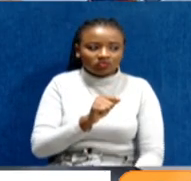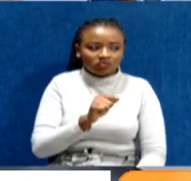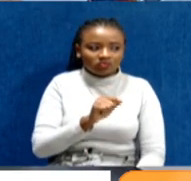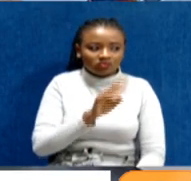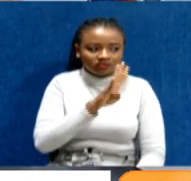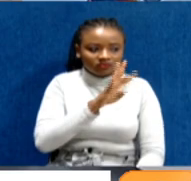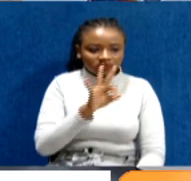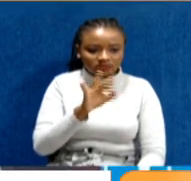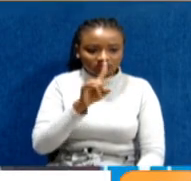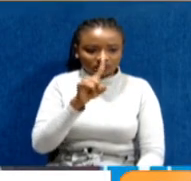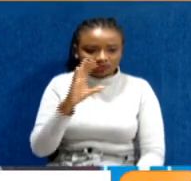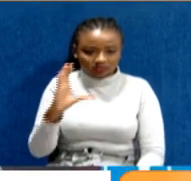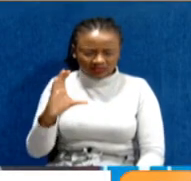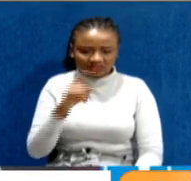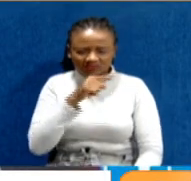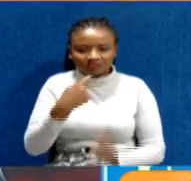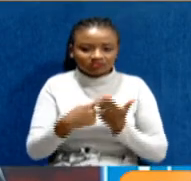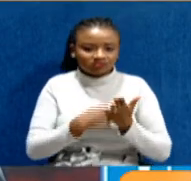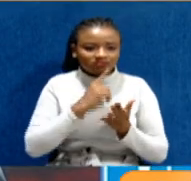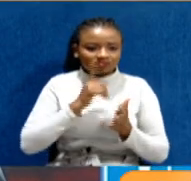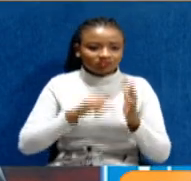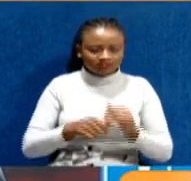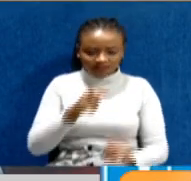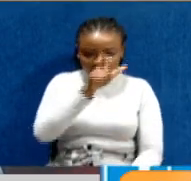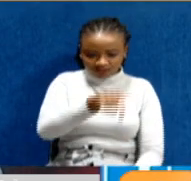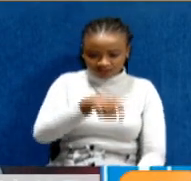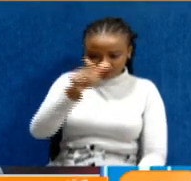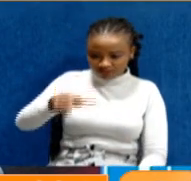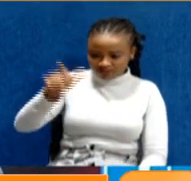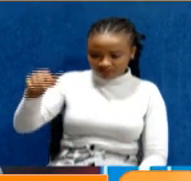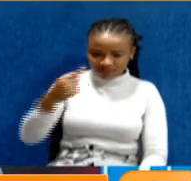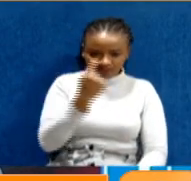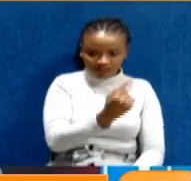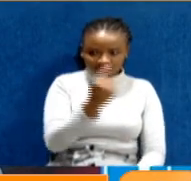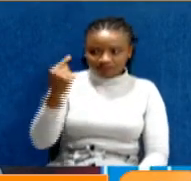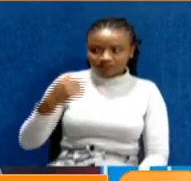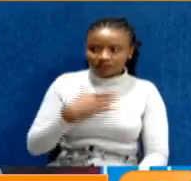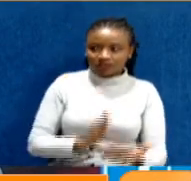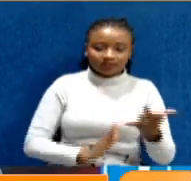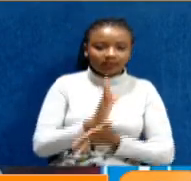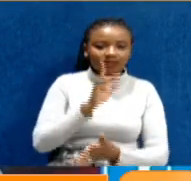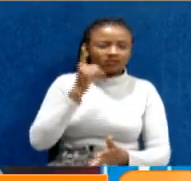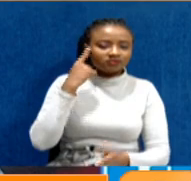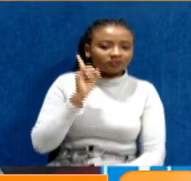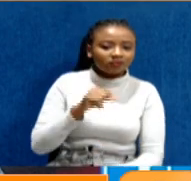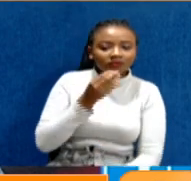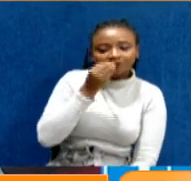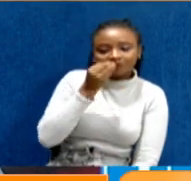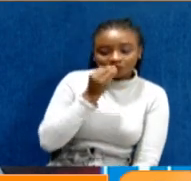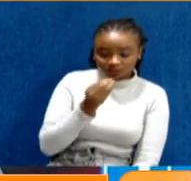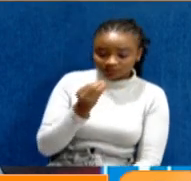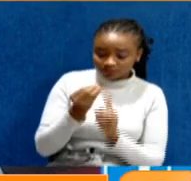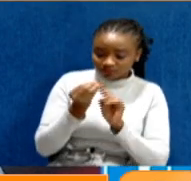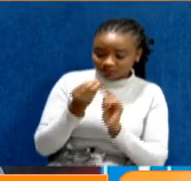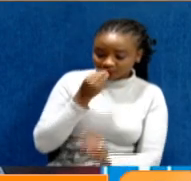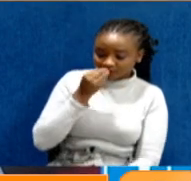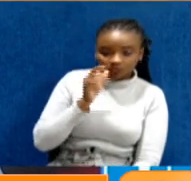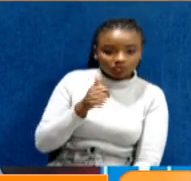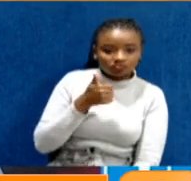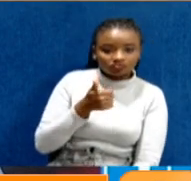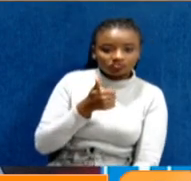43(1)(c) talks about every person has a right to food, and not just food. It must